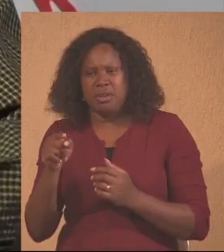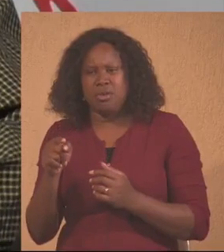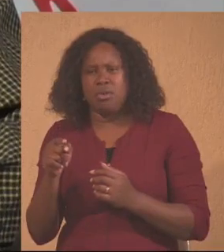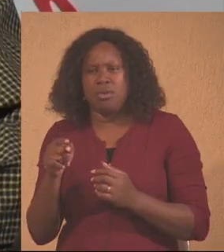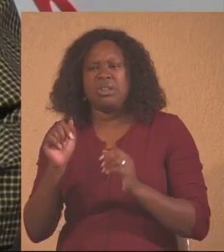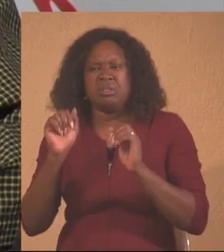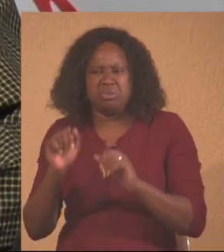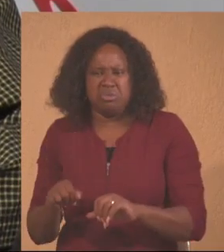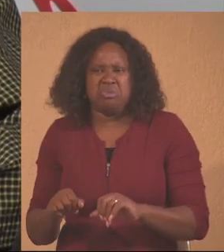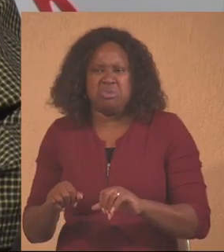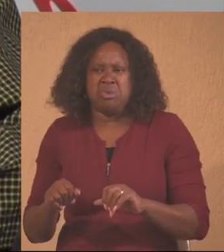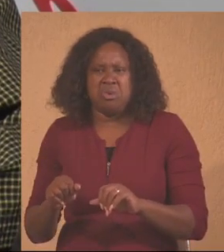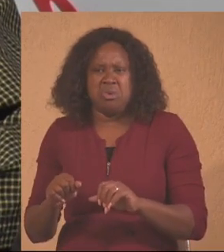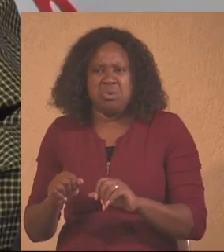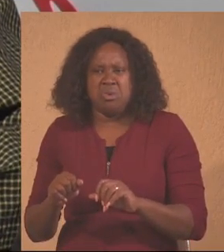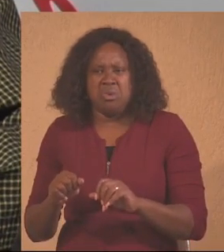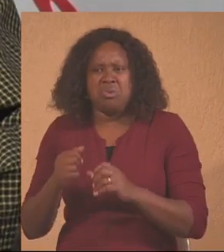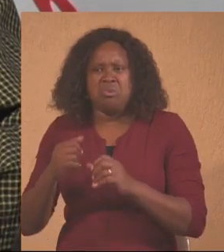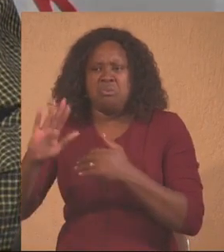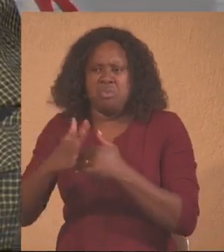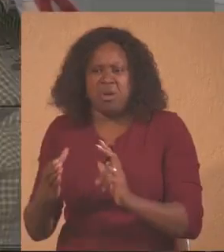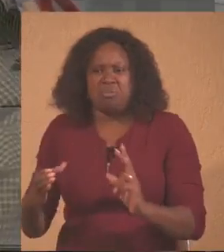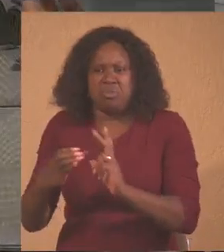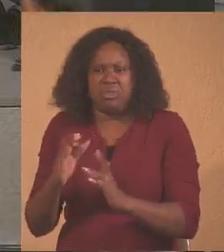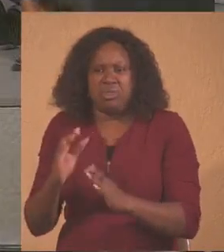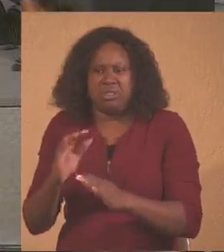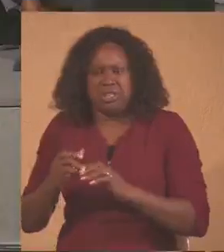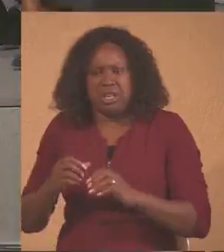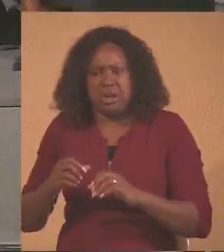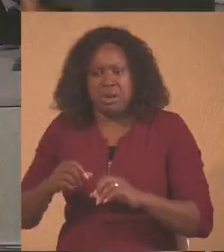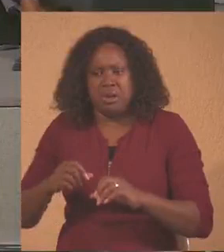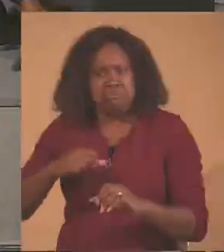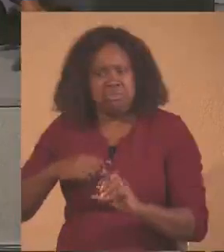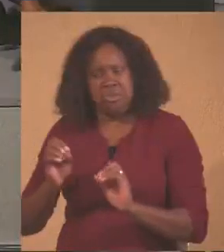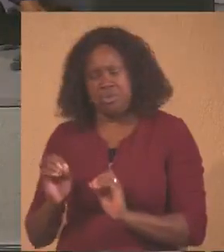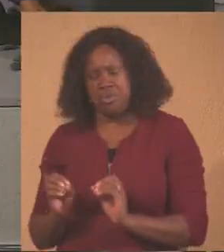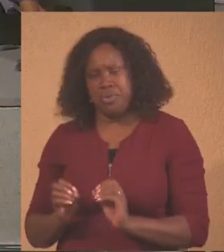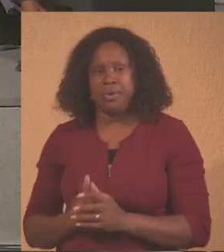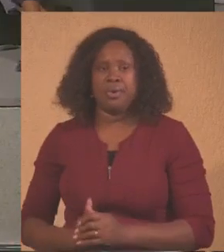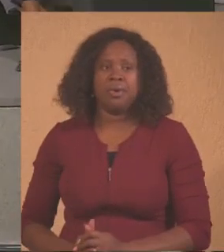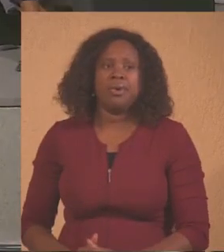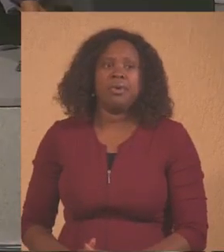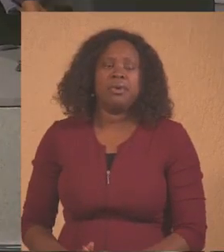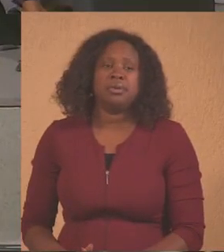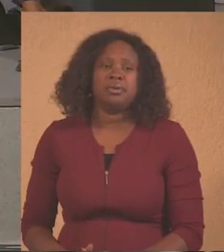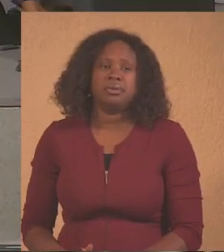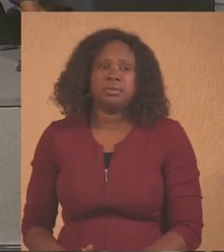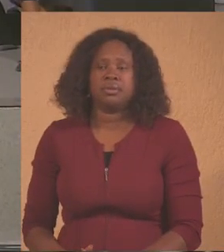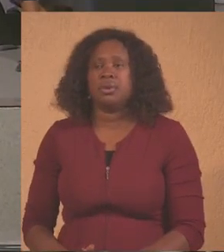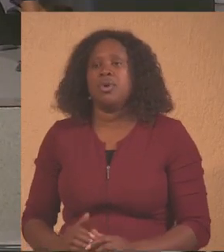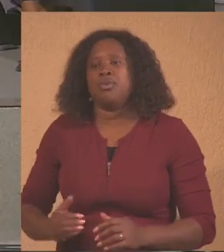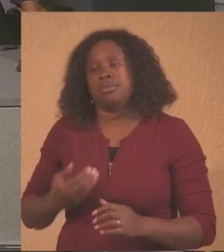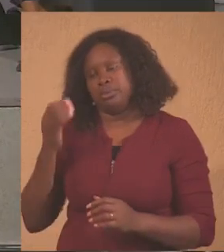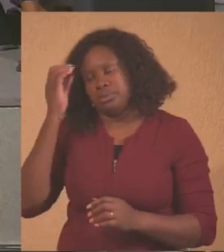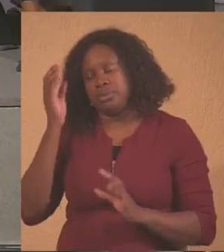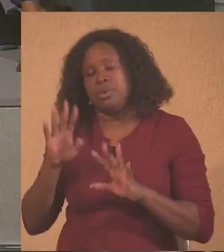community. All right. Thank you very much, Ms. Antoma. Ms. Okoris would also like to know how many quarantine facilities do